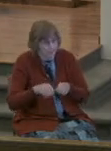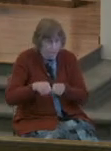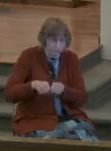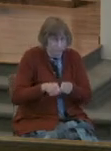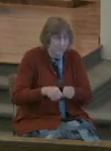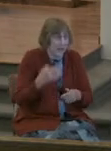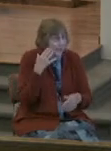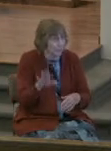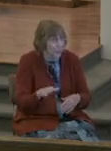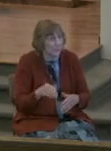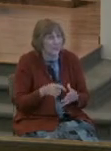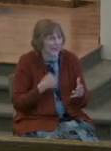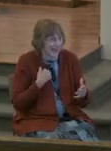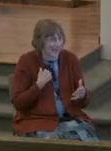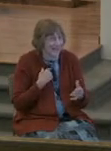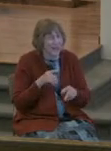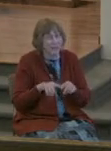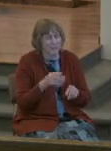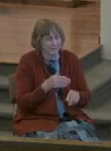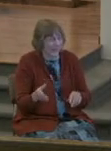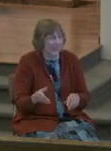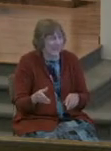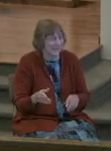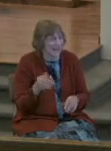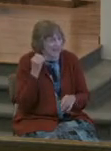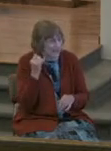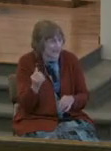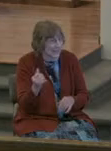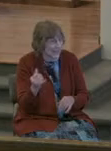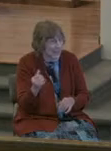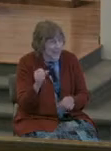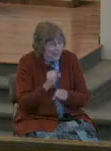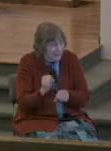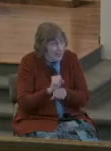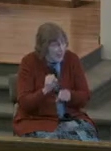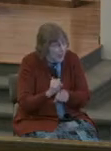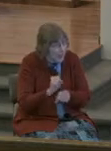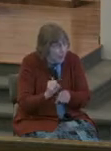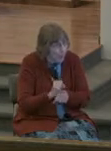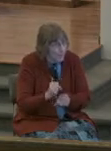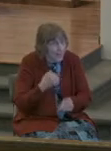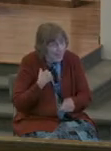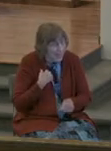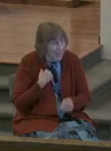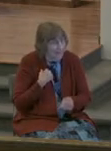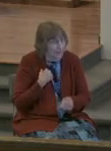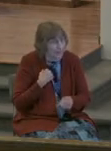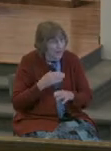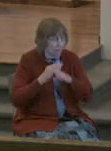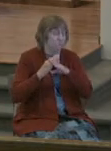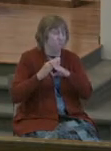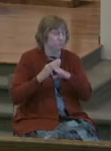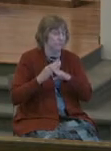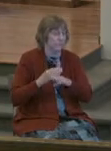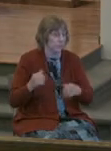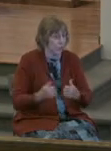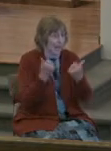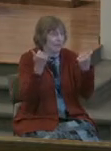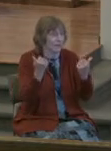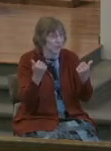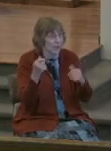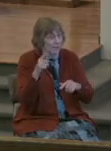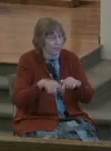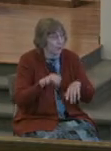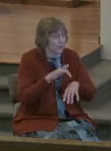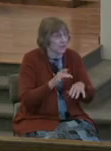know. But the thing is the idea is that they worked. They had an obstacle, a challenge. The crowd was there. They couldn't get to